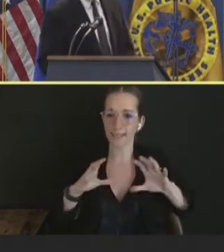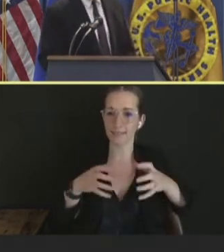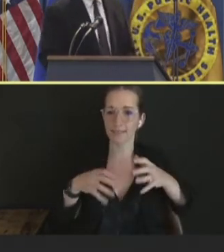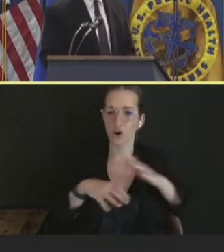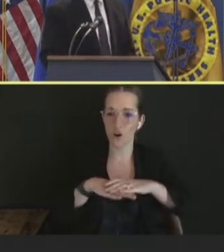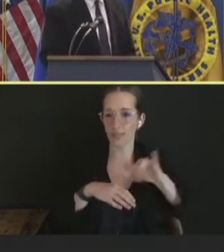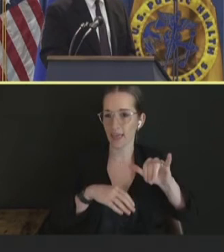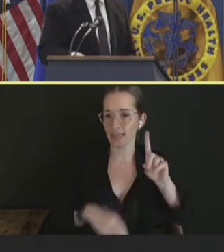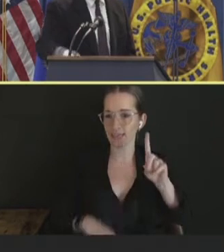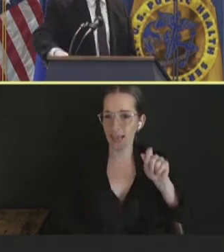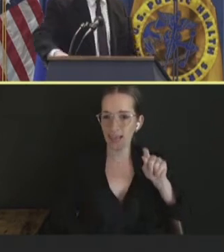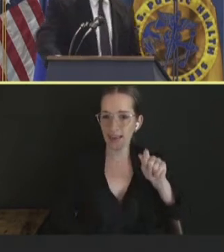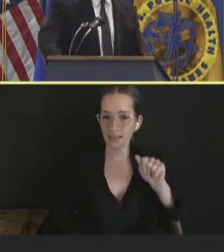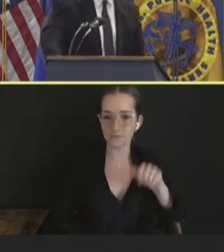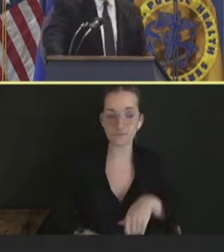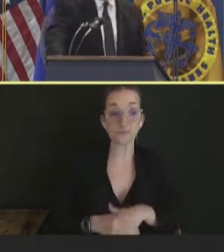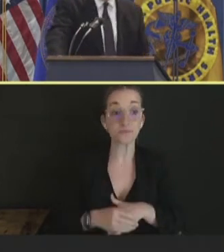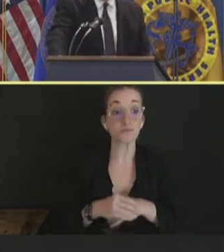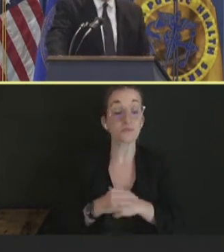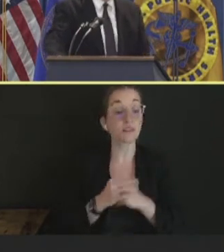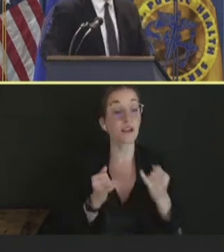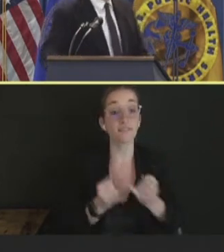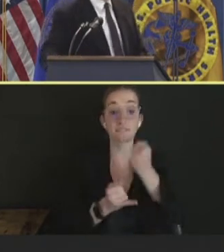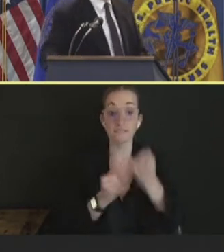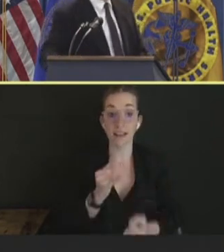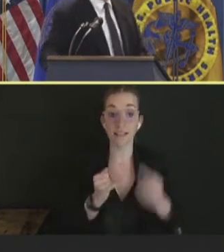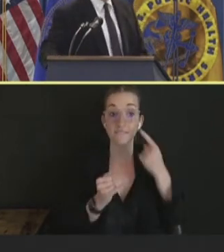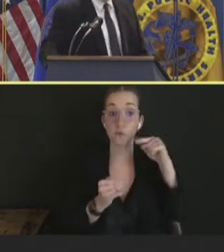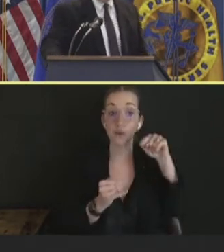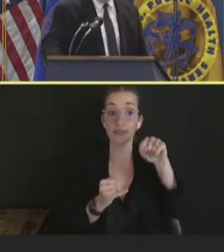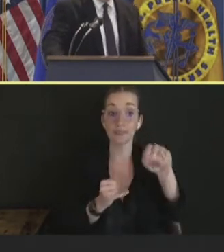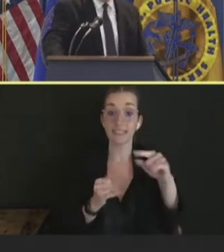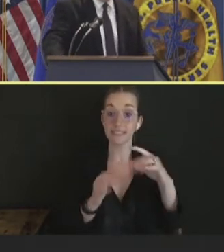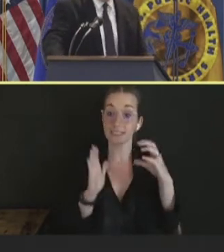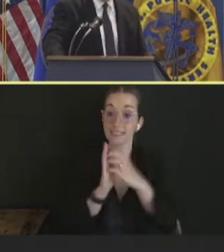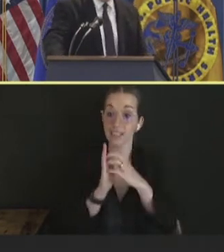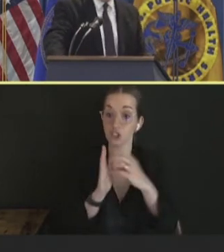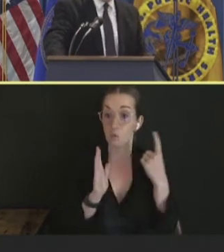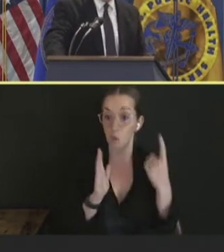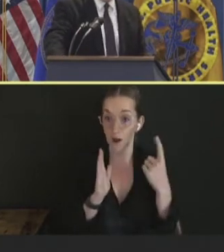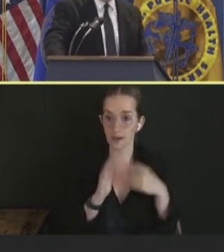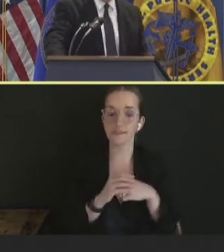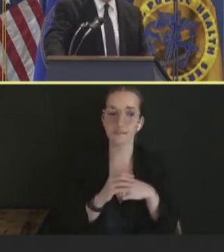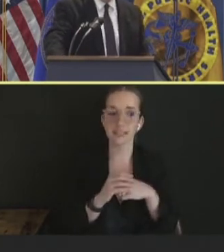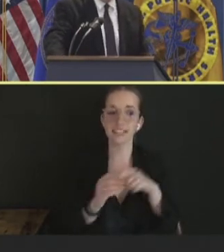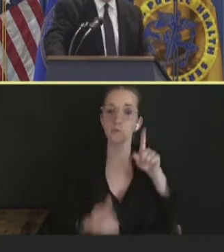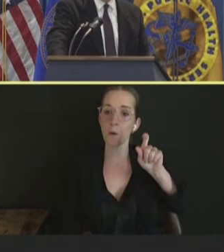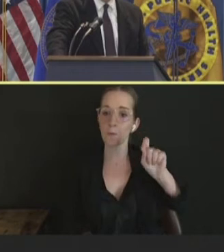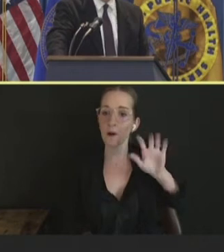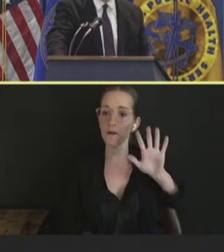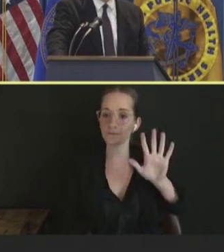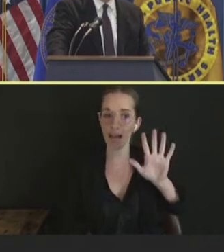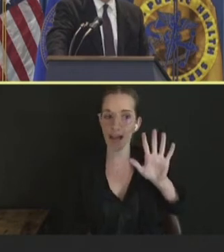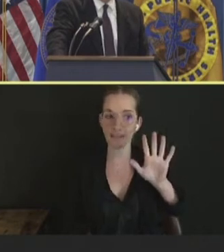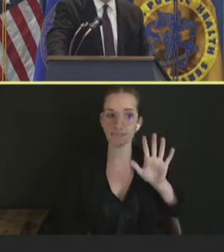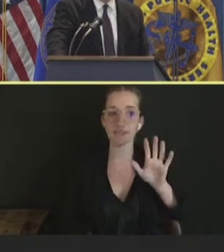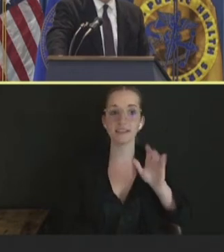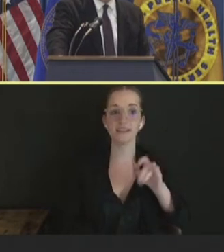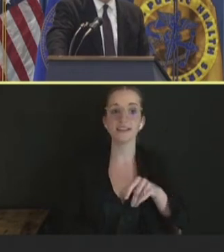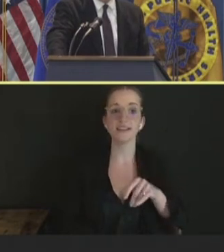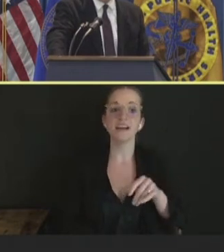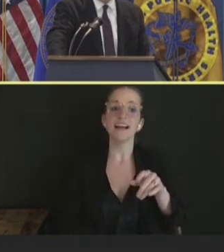And finally, for this section, our recommendation number 1.5 is in part a pooling of several